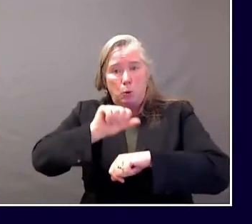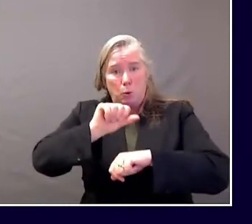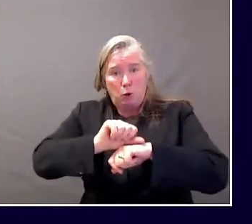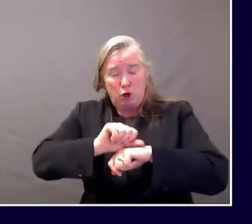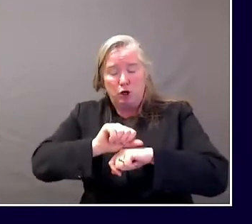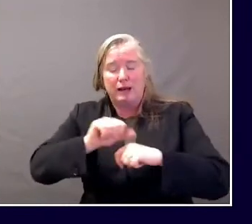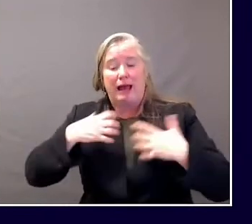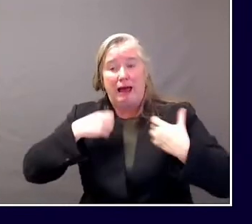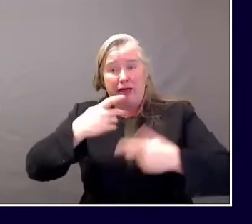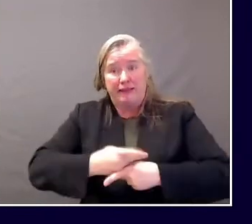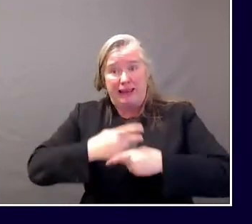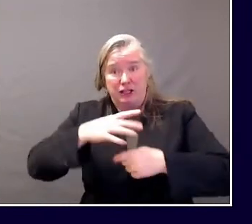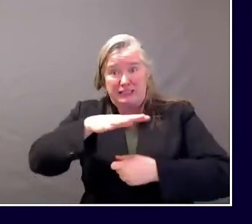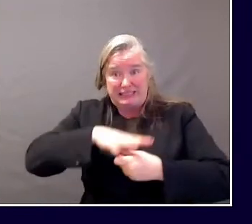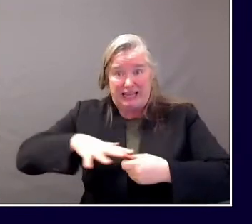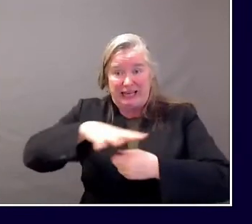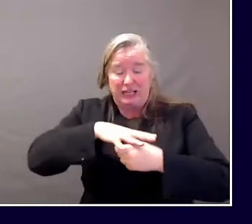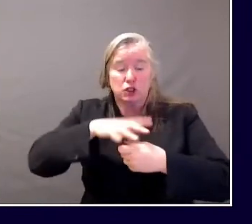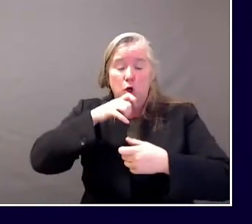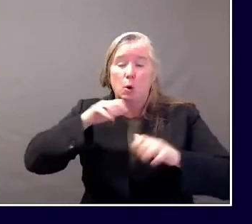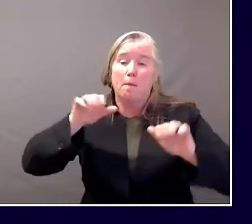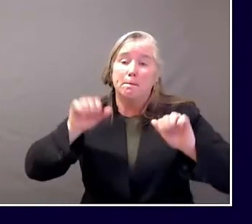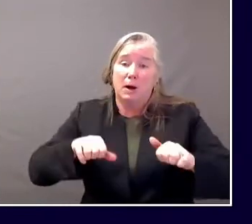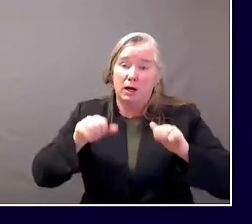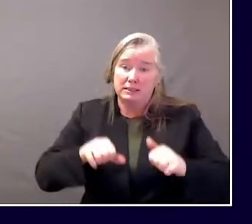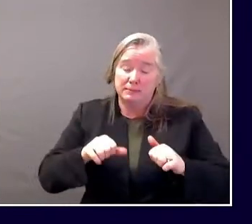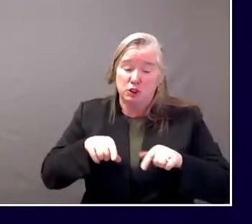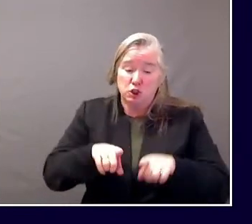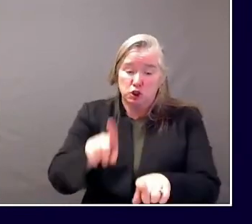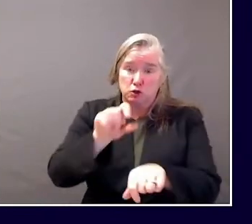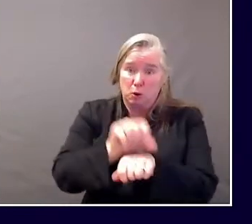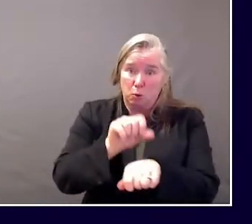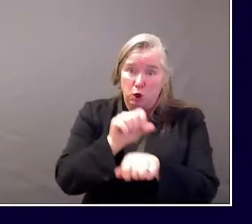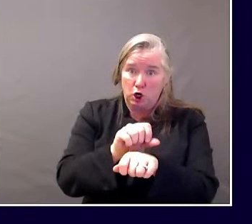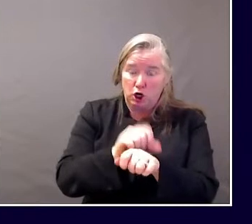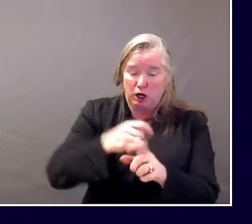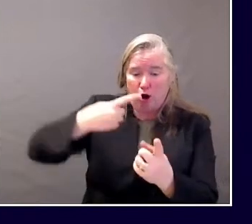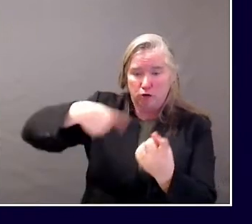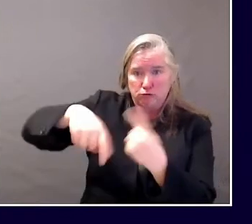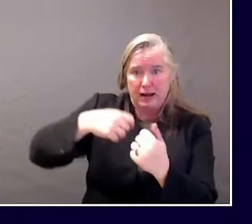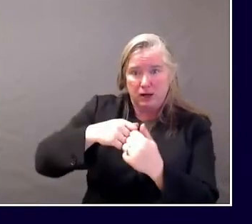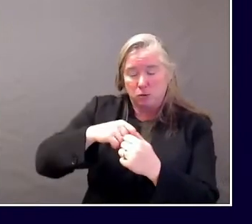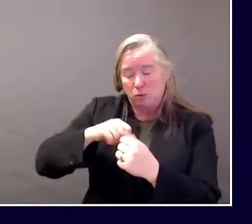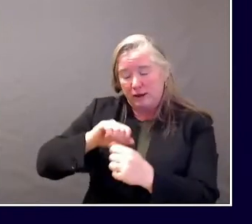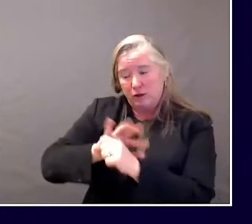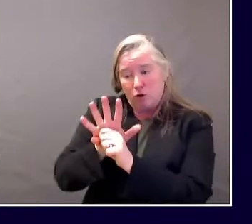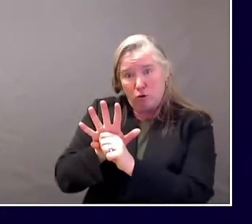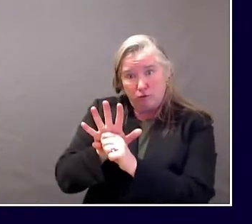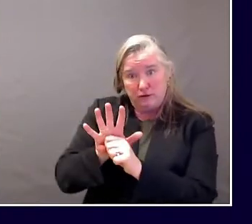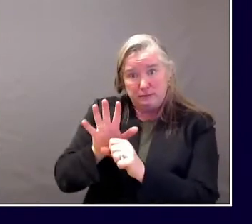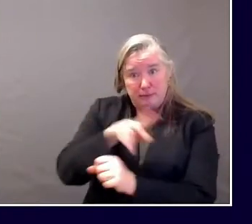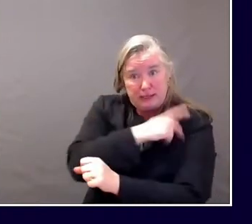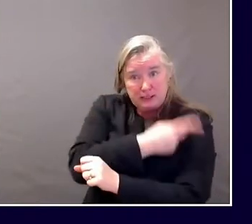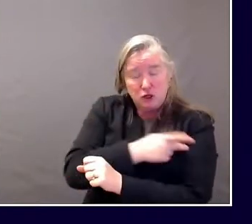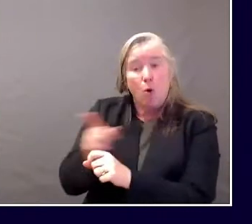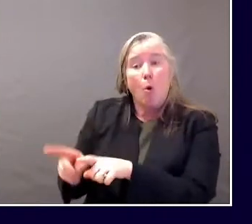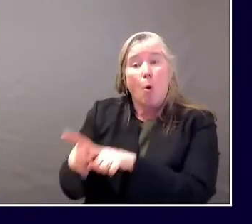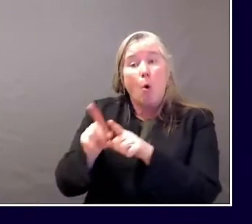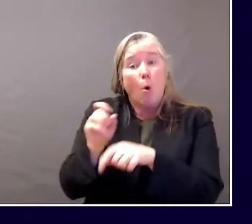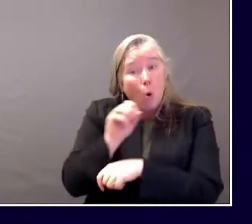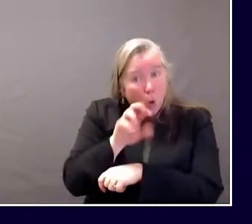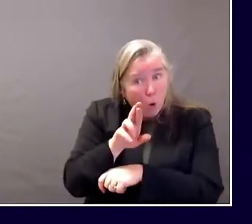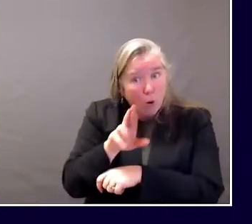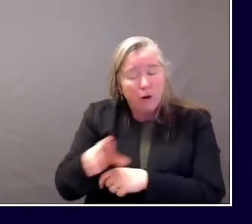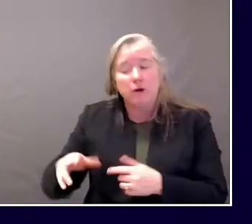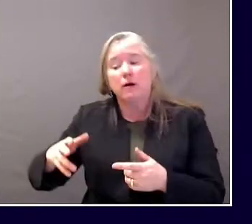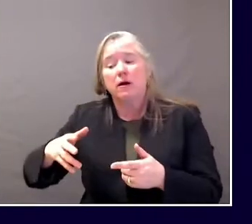potentially come into contact with someone with COVID or the infectious material, like those who work in custodial services. That's why